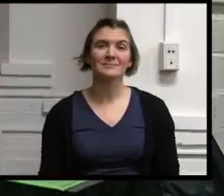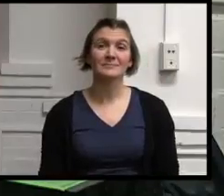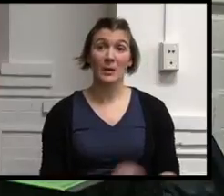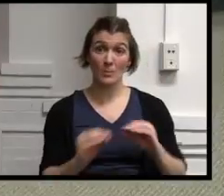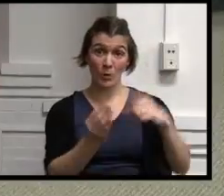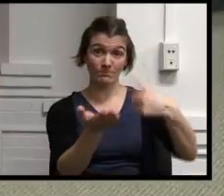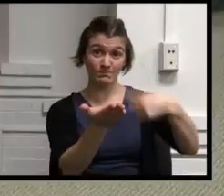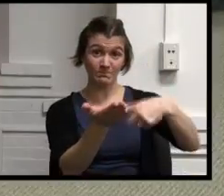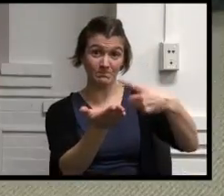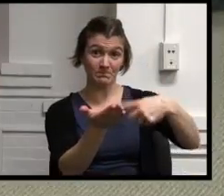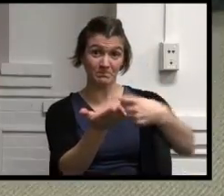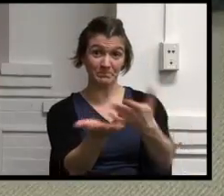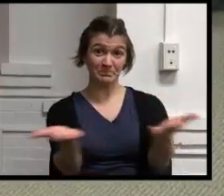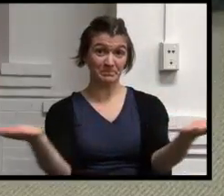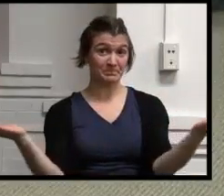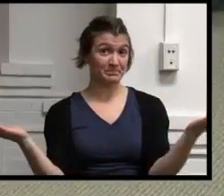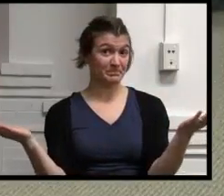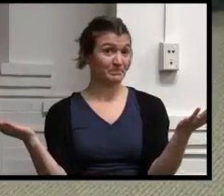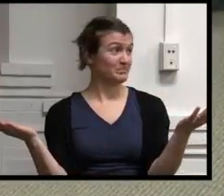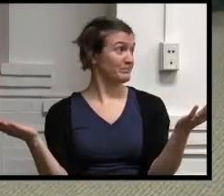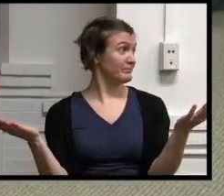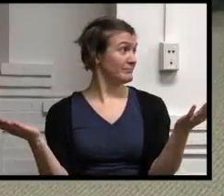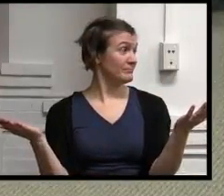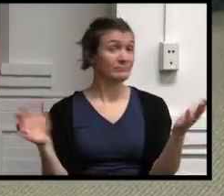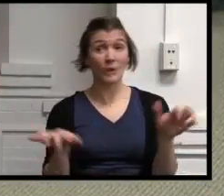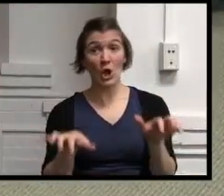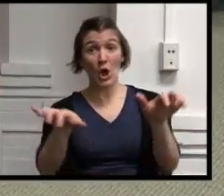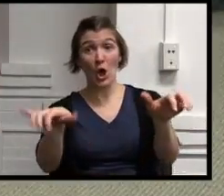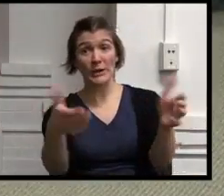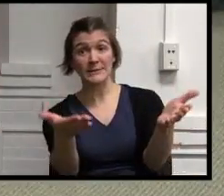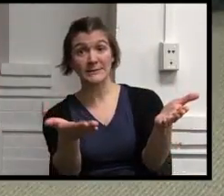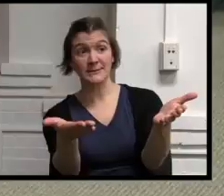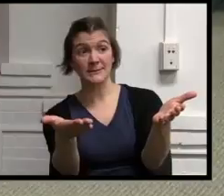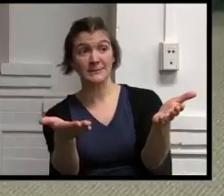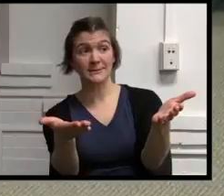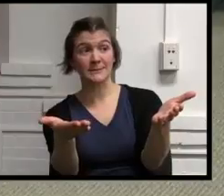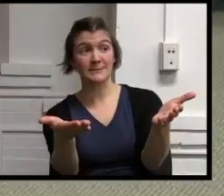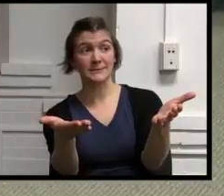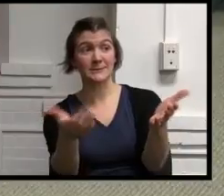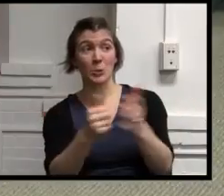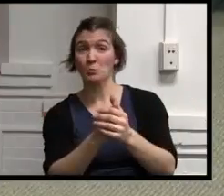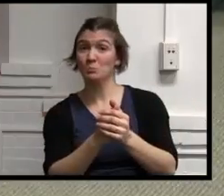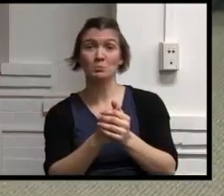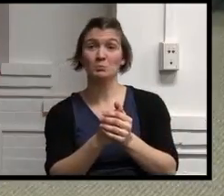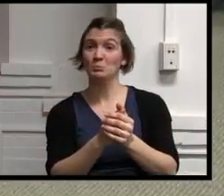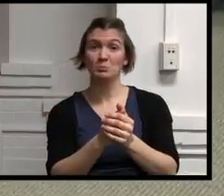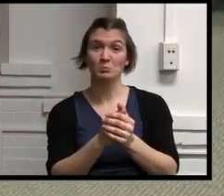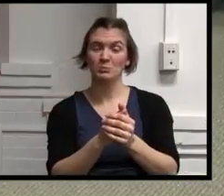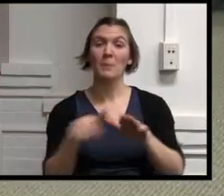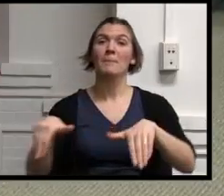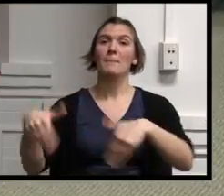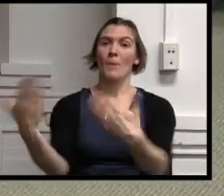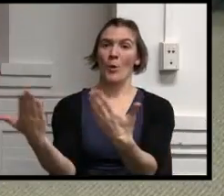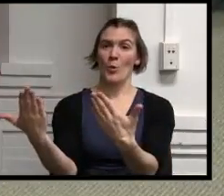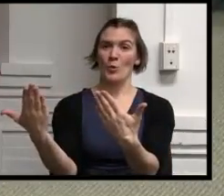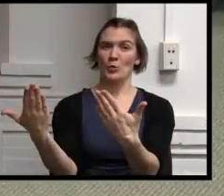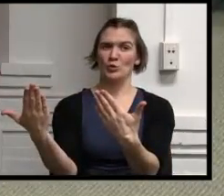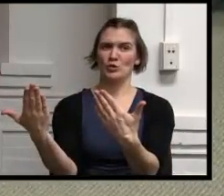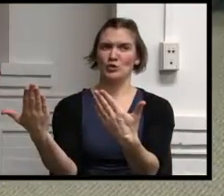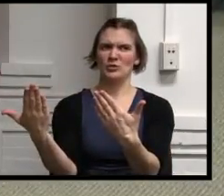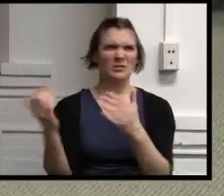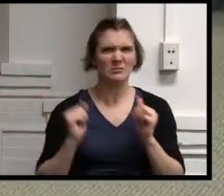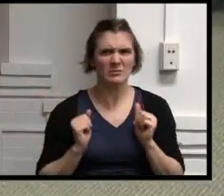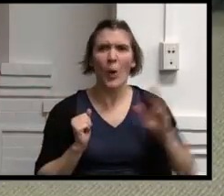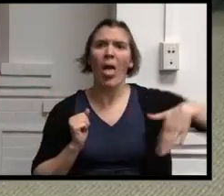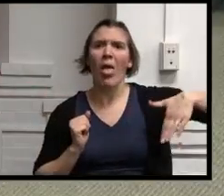Any further discussion from anybody on the board? Anybody who's in attendance? We have a motion. Do